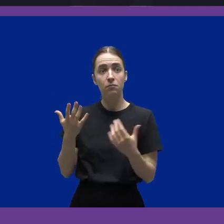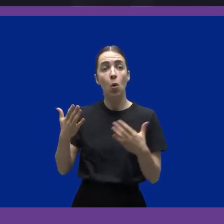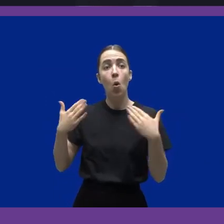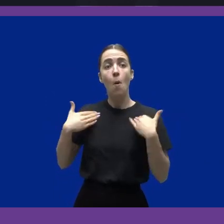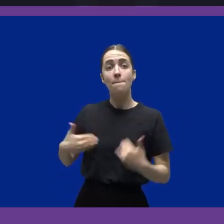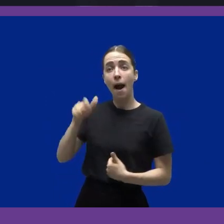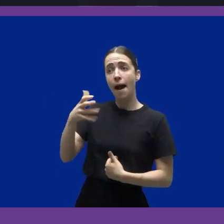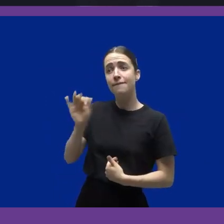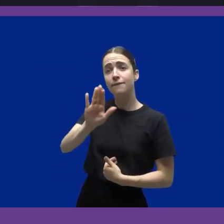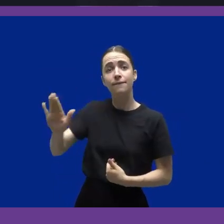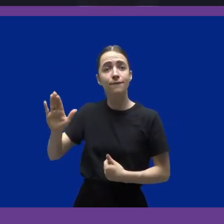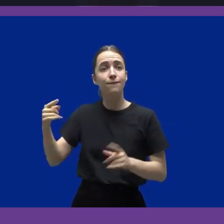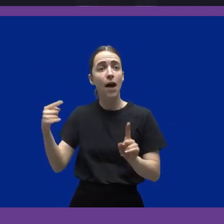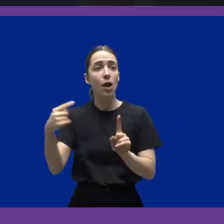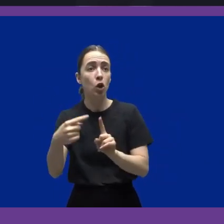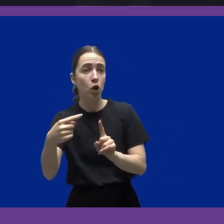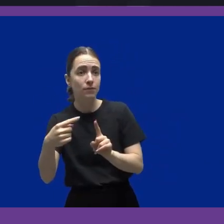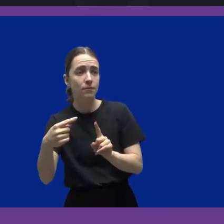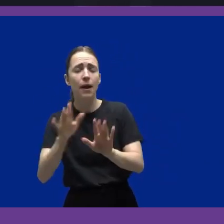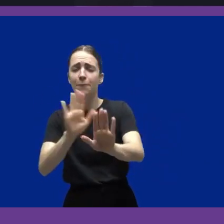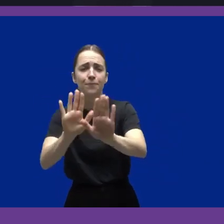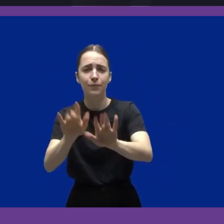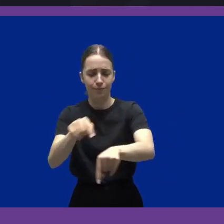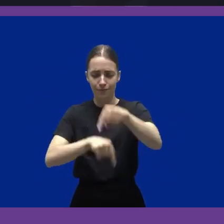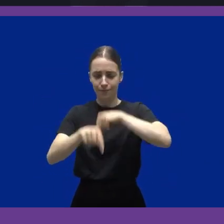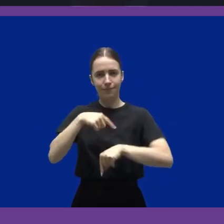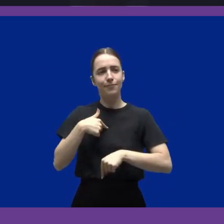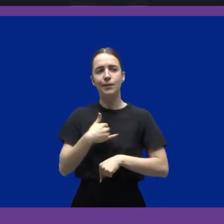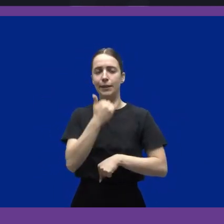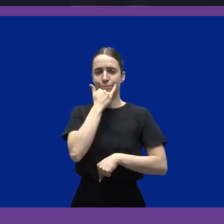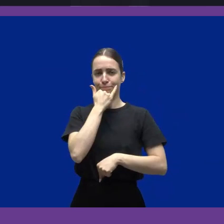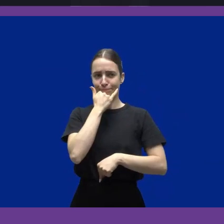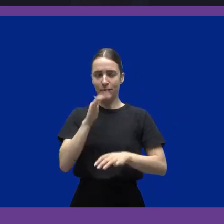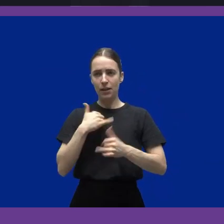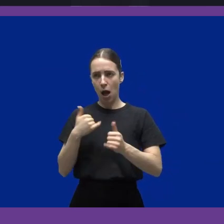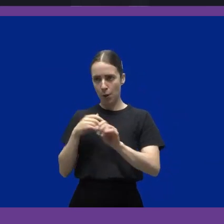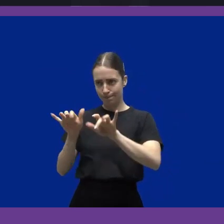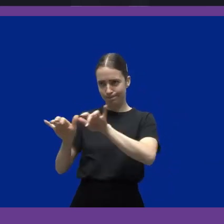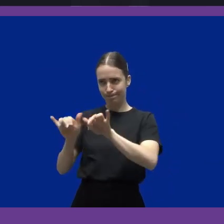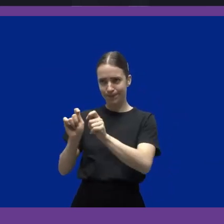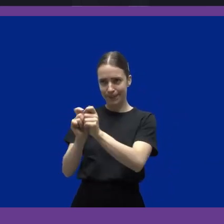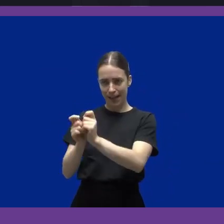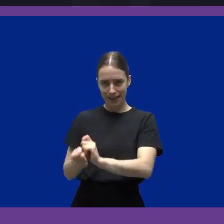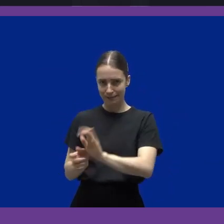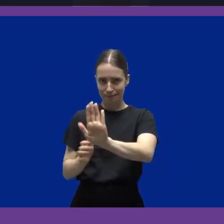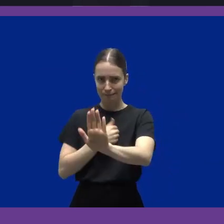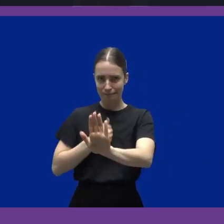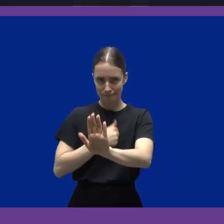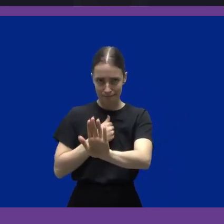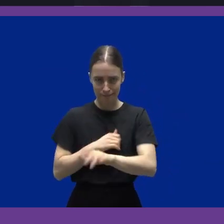me correct it. So ECTC MTEL is producing that, and his chair is